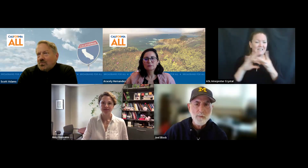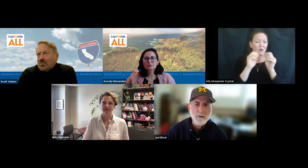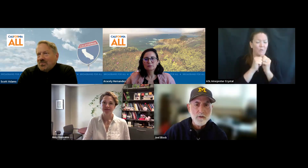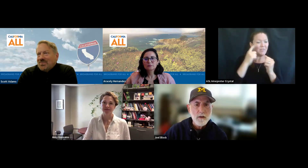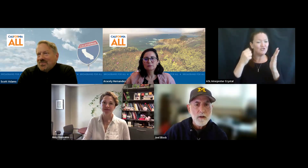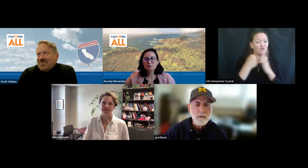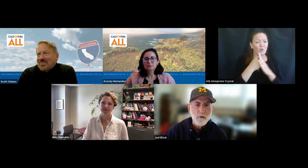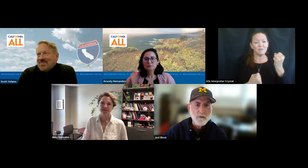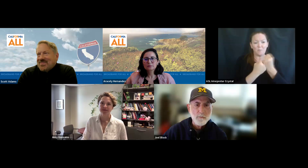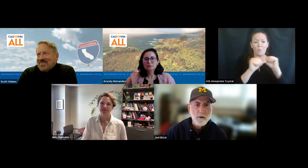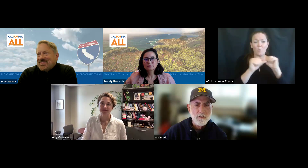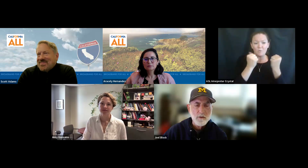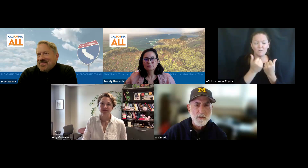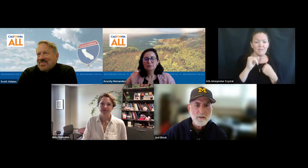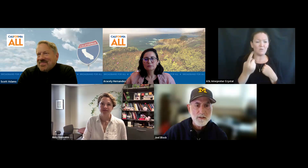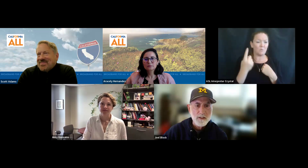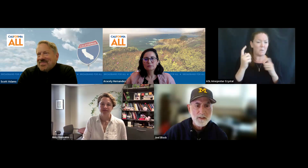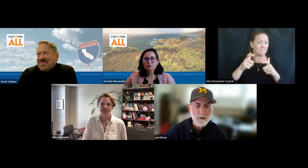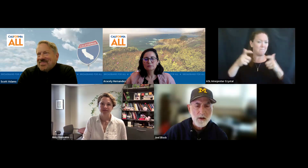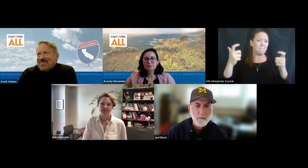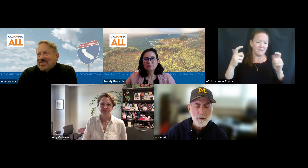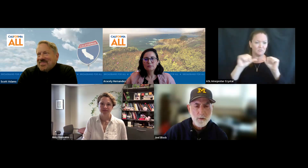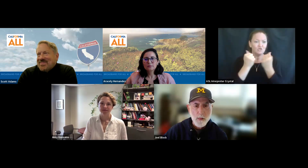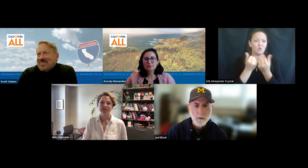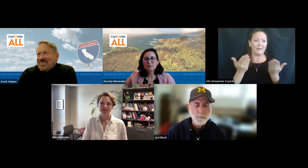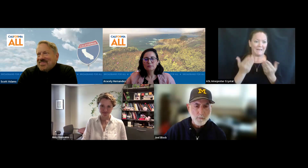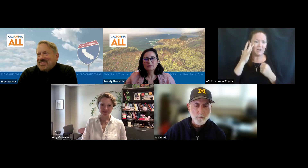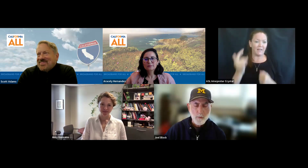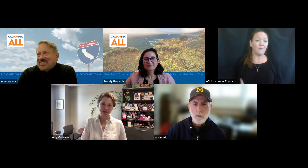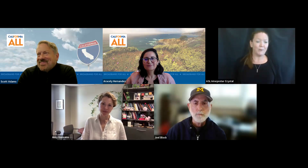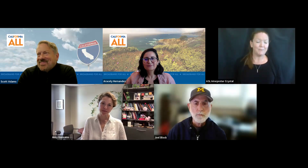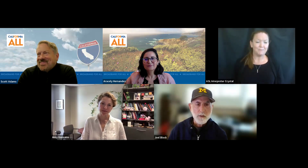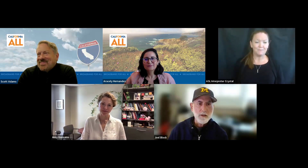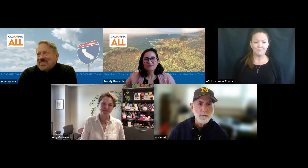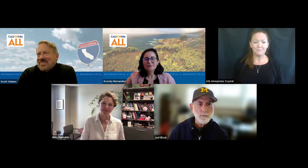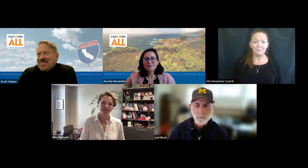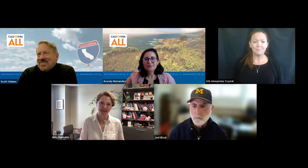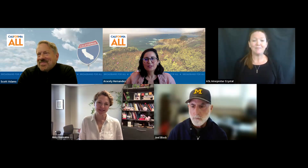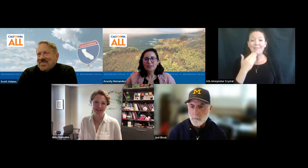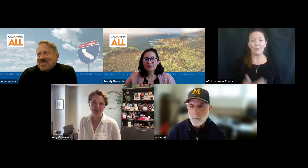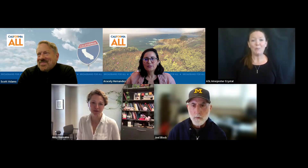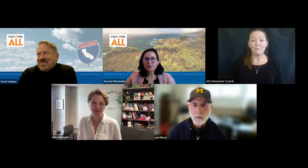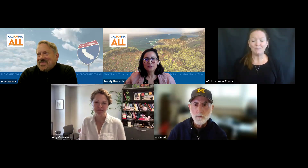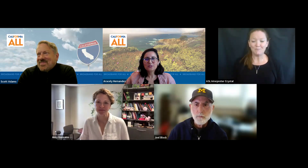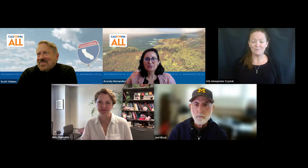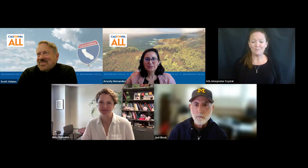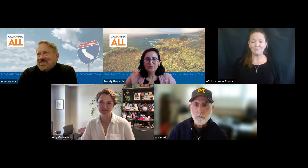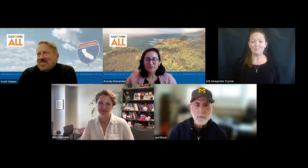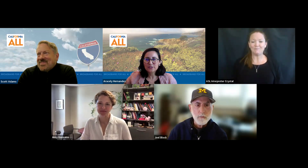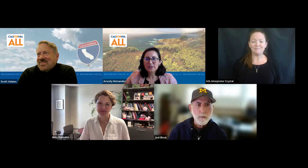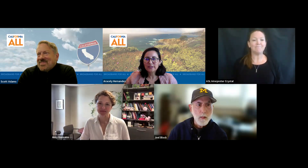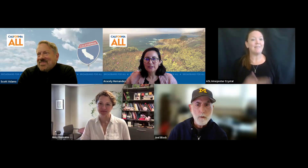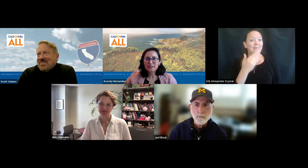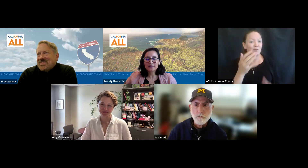which is one of the major stroke support associations in the state of California. Thank you. Thanks. Thank you very much, Joel.